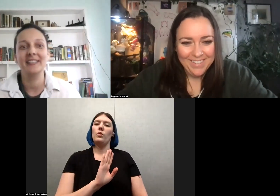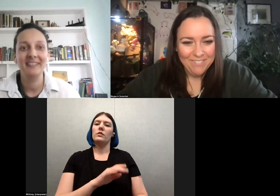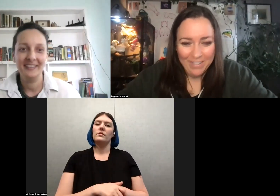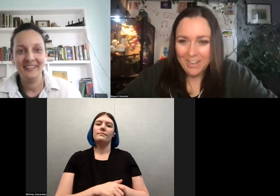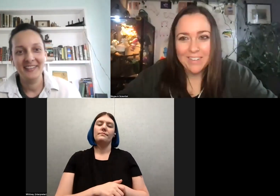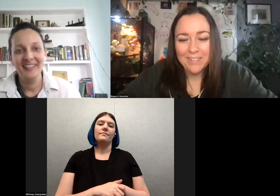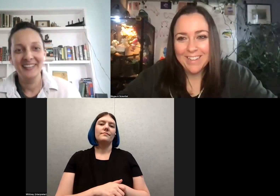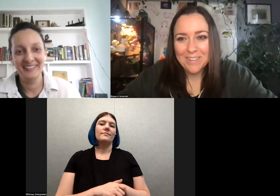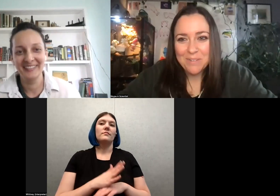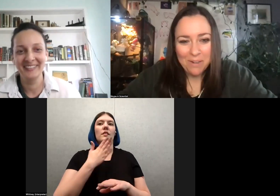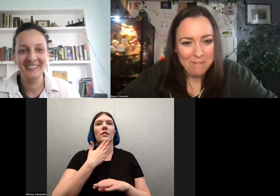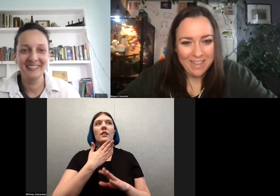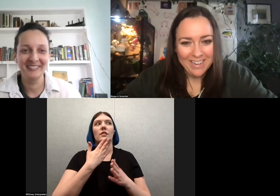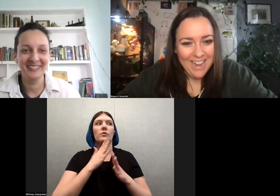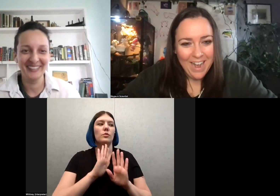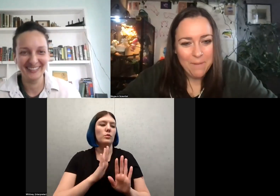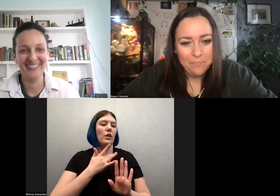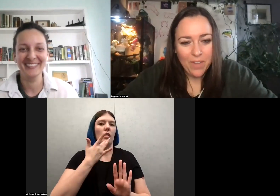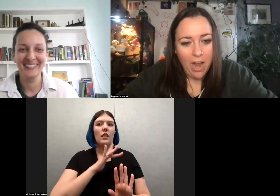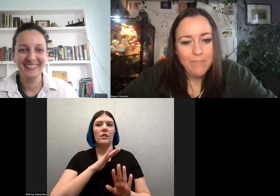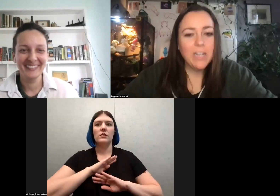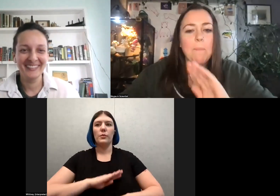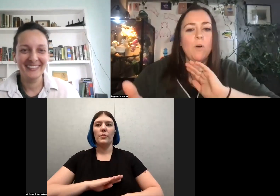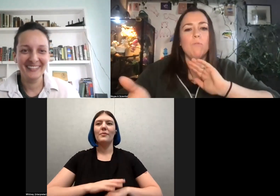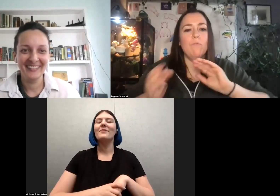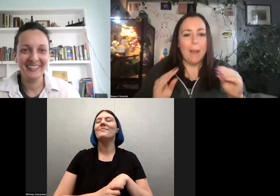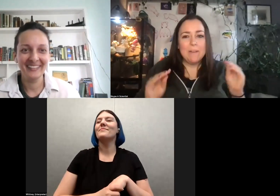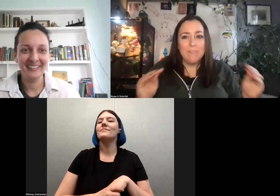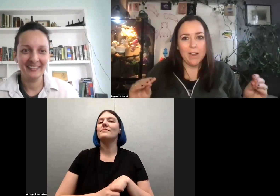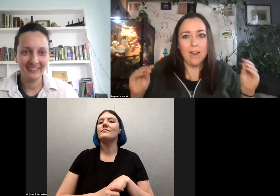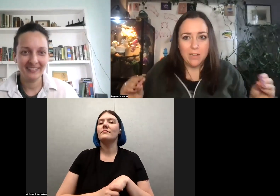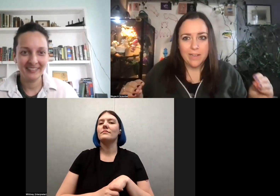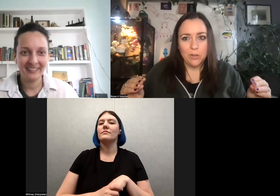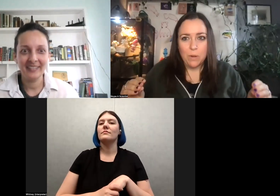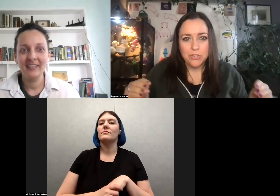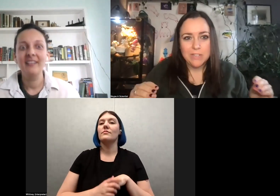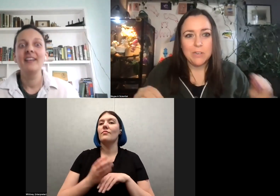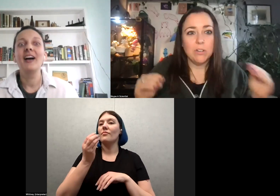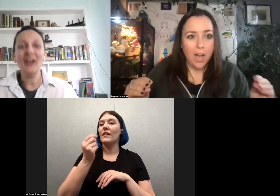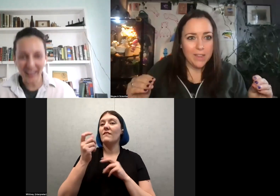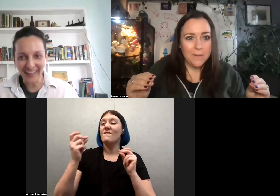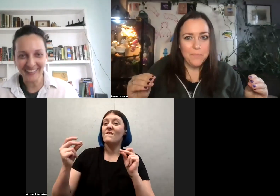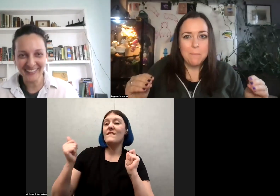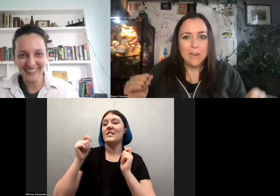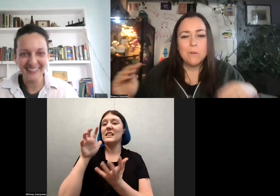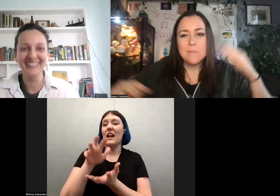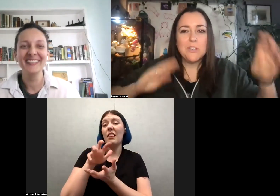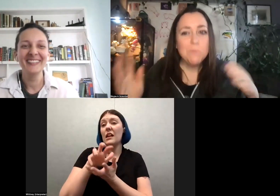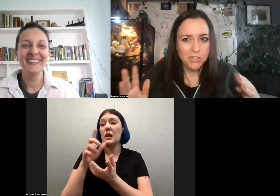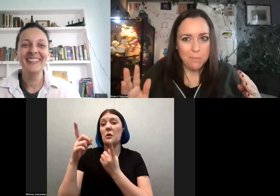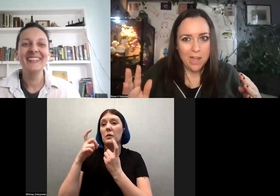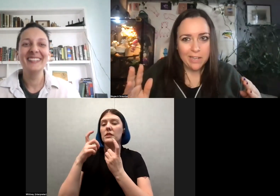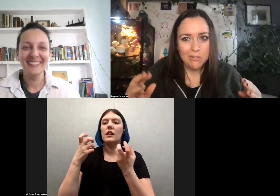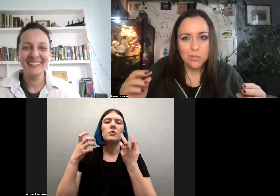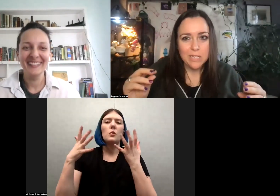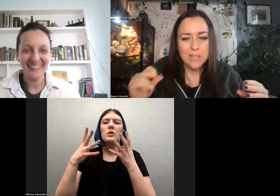goodness. Very good. Okay. Don't need to worry about that. All right. I've got a couple rapid fire alligator questions. There are a lot of them, but I don't want to spend